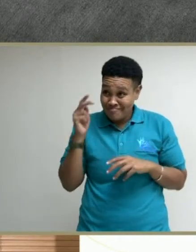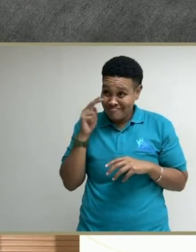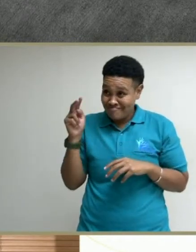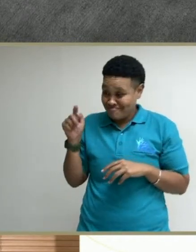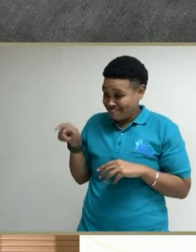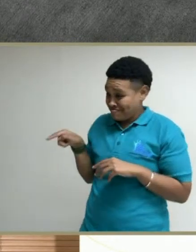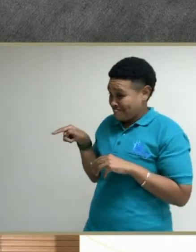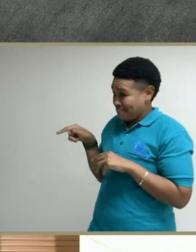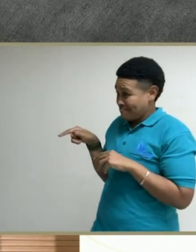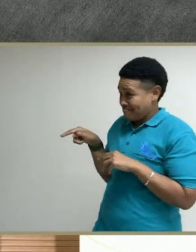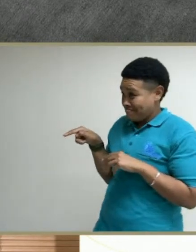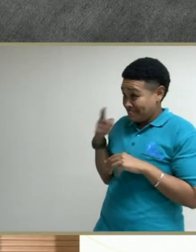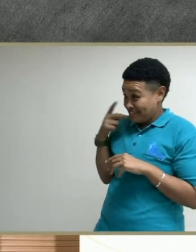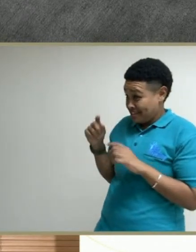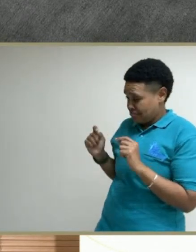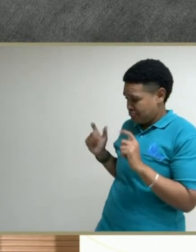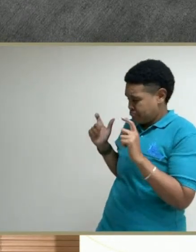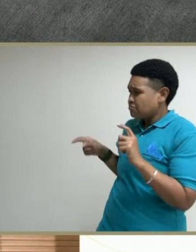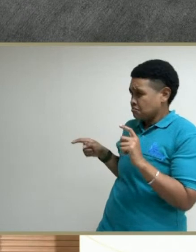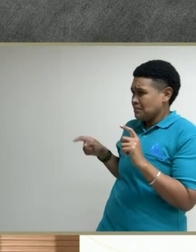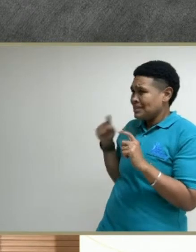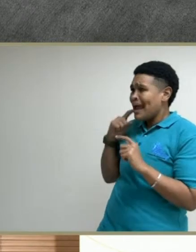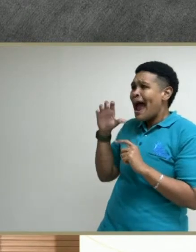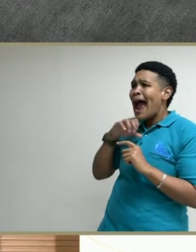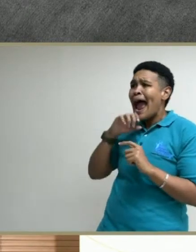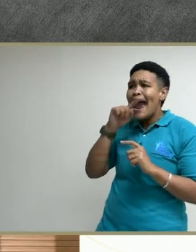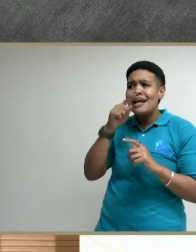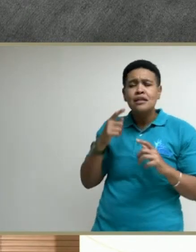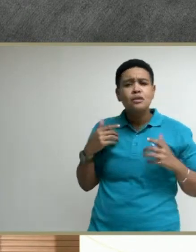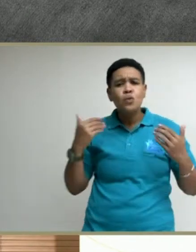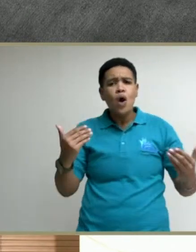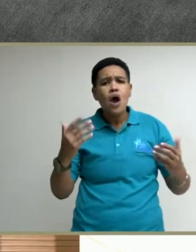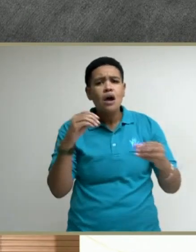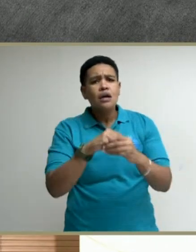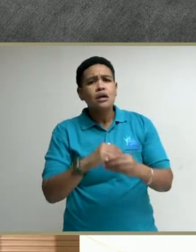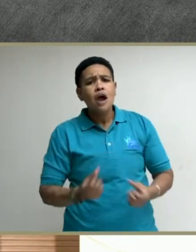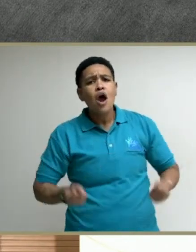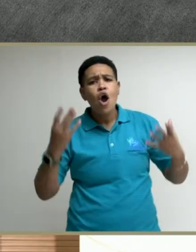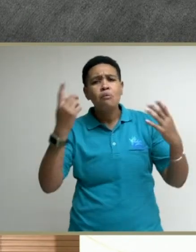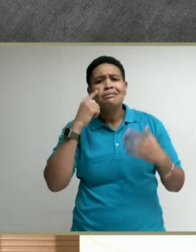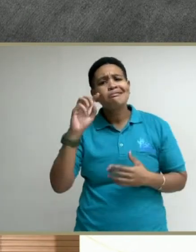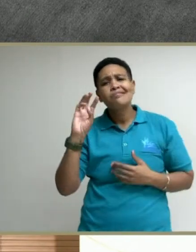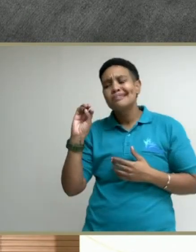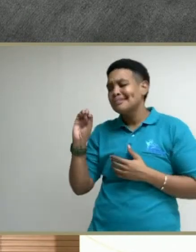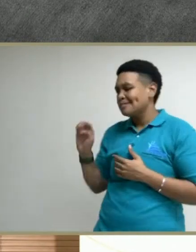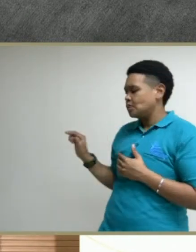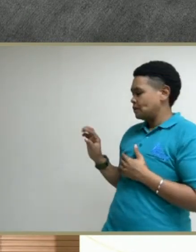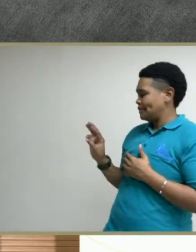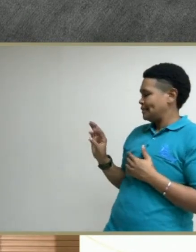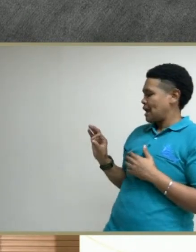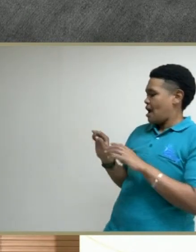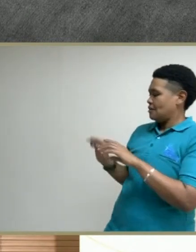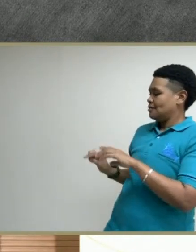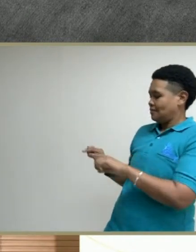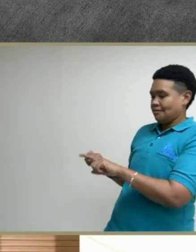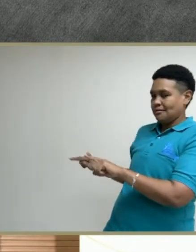age groups, and we see that for the 60 to 69 age group, we have